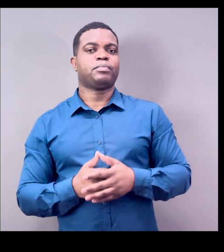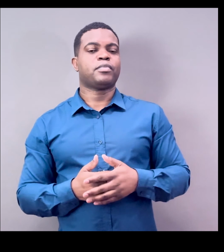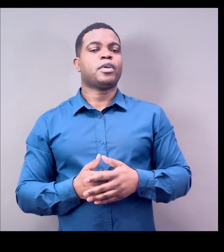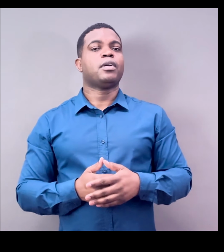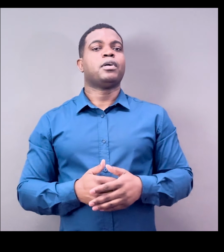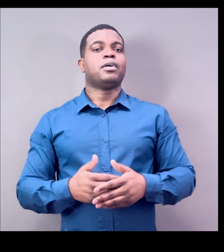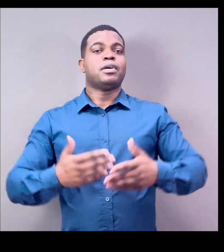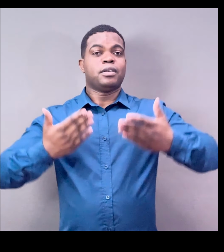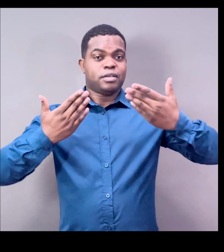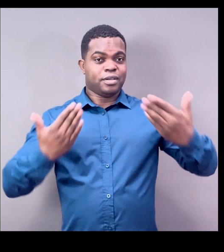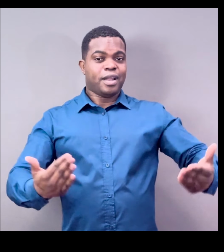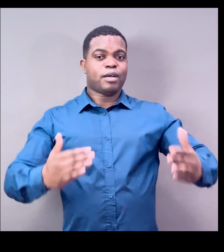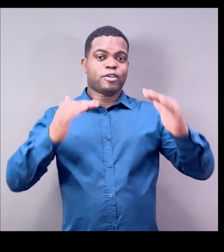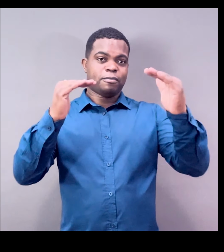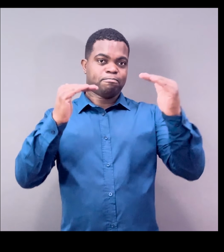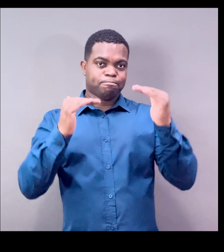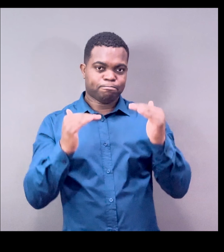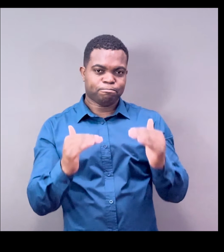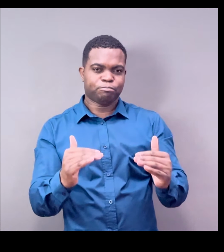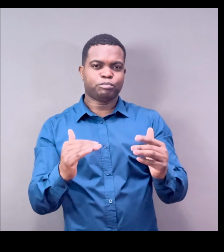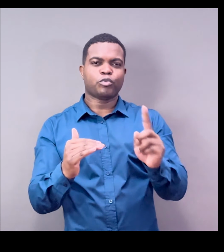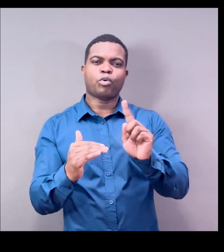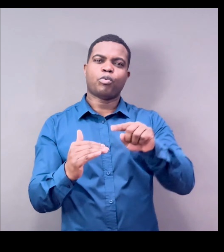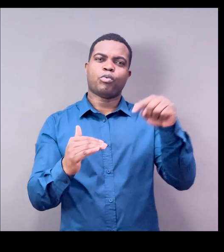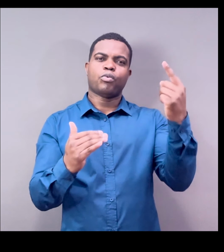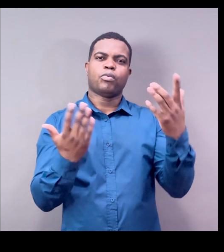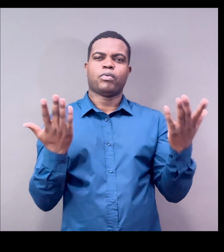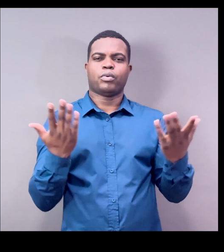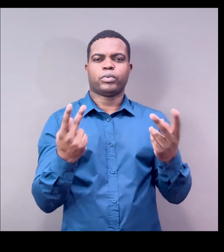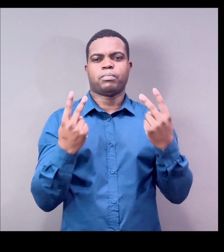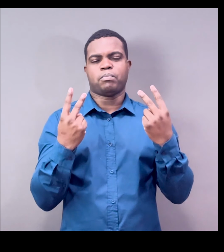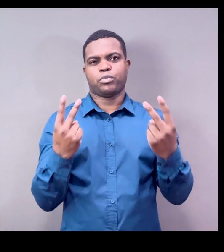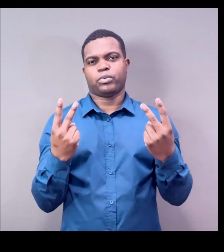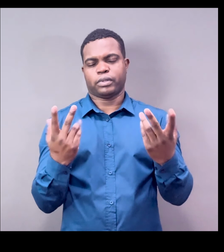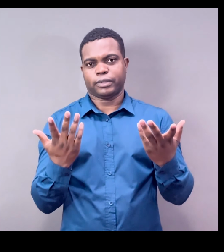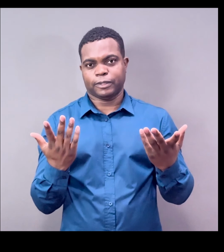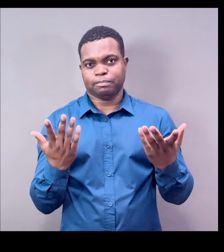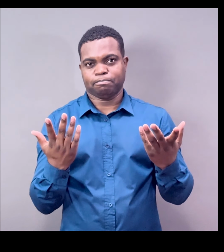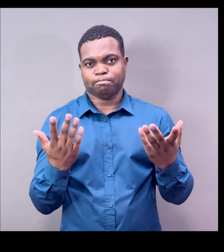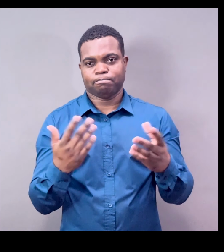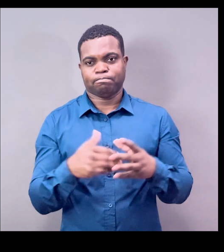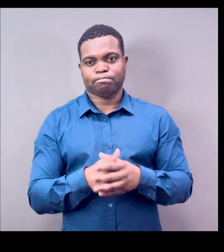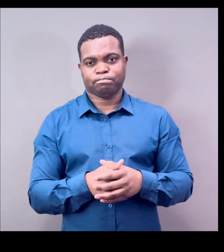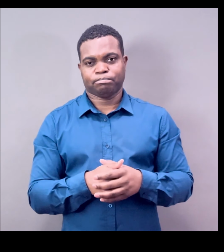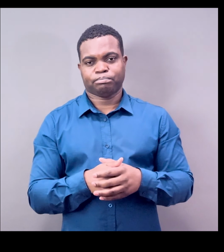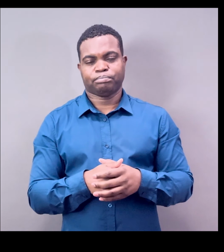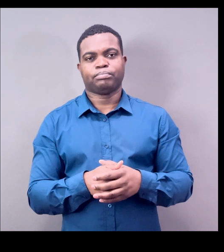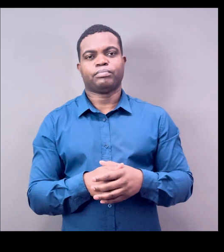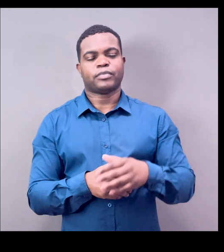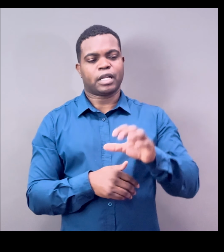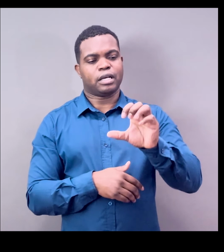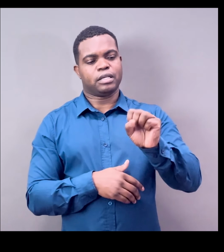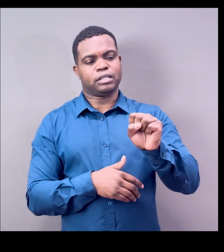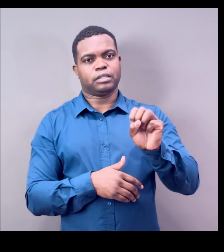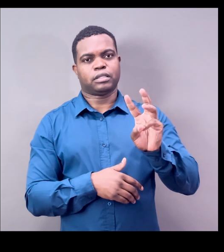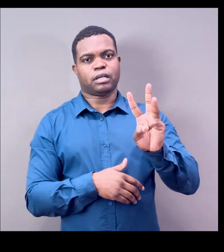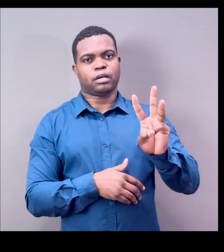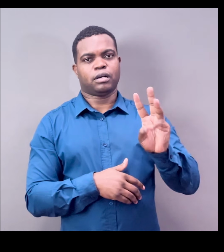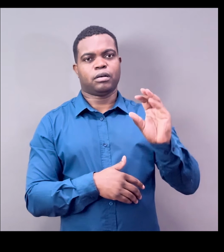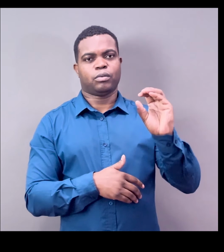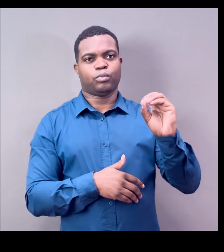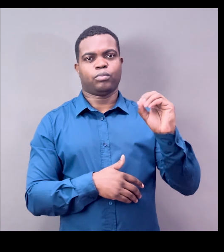Okay, so another thing is performing SWOT